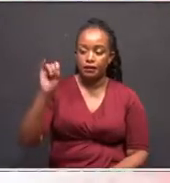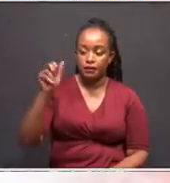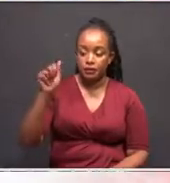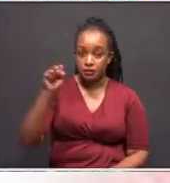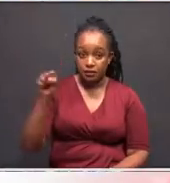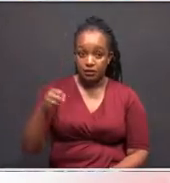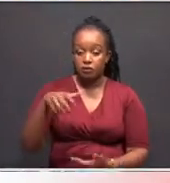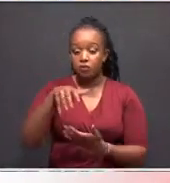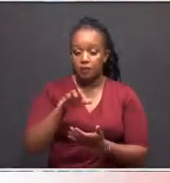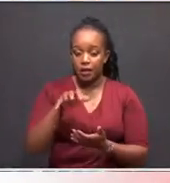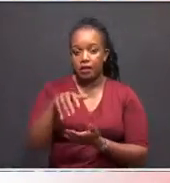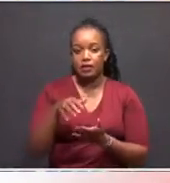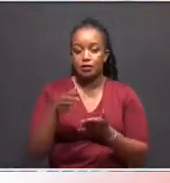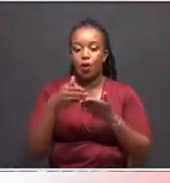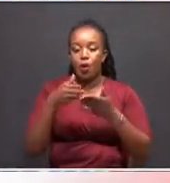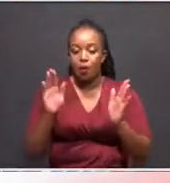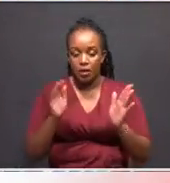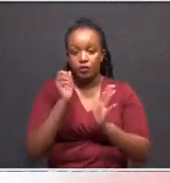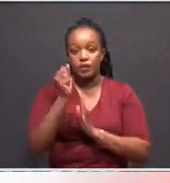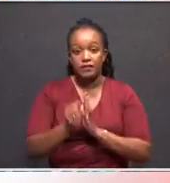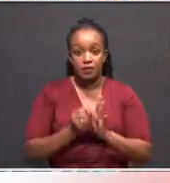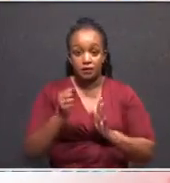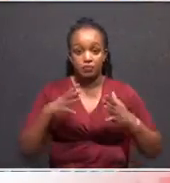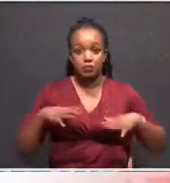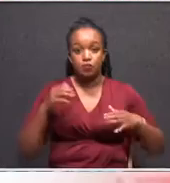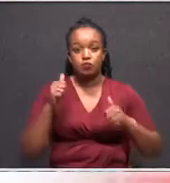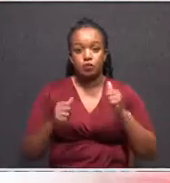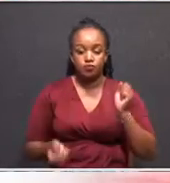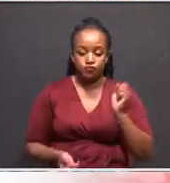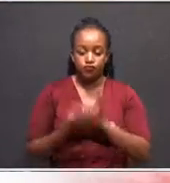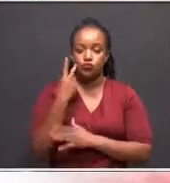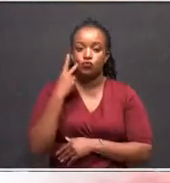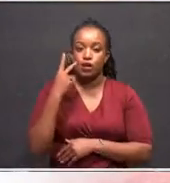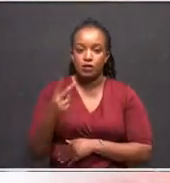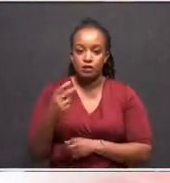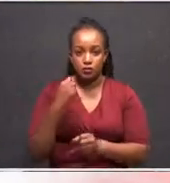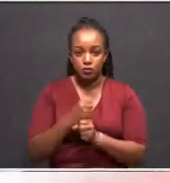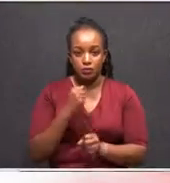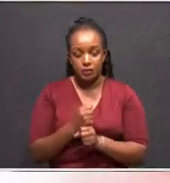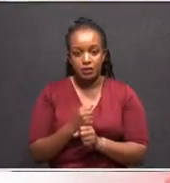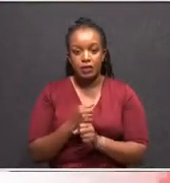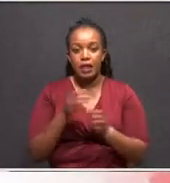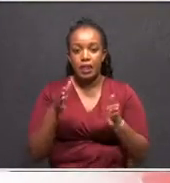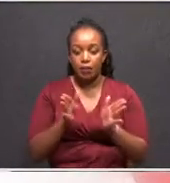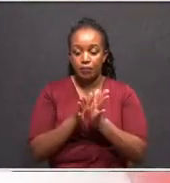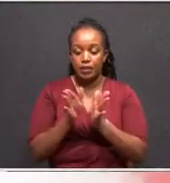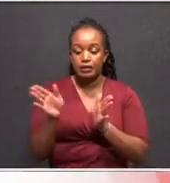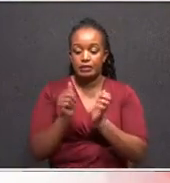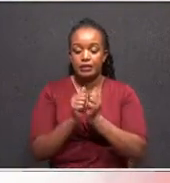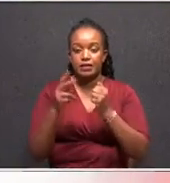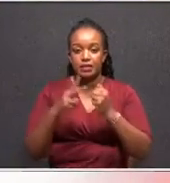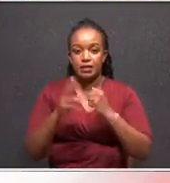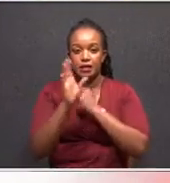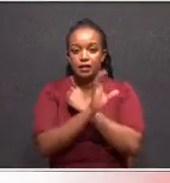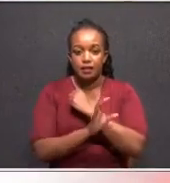doors to Naivasha residents, creating at least 200 jobs and bringing to 17 the number of its shops countrywide.